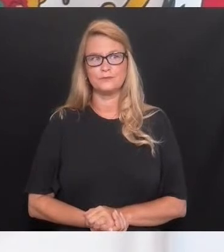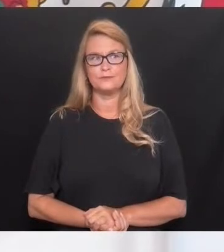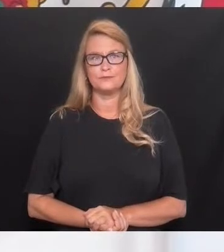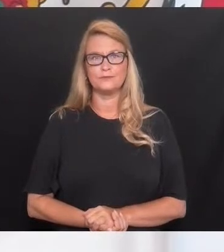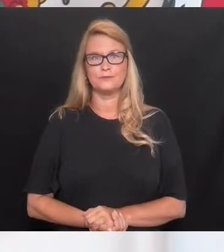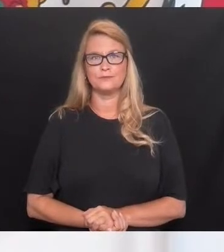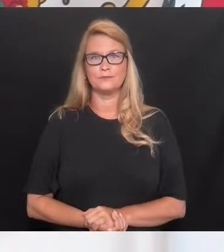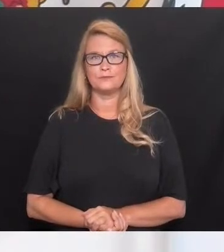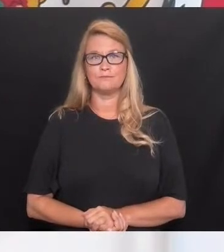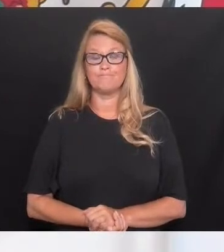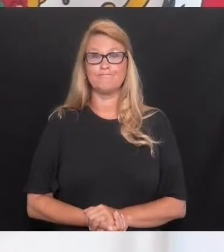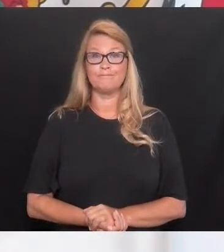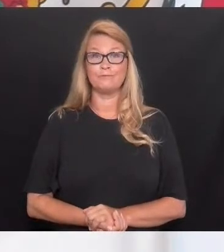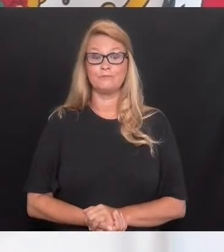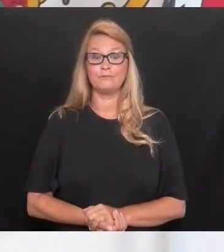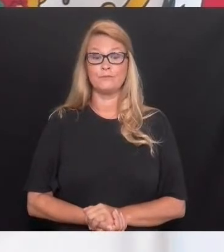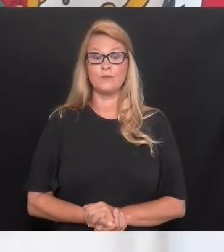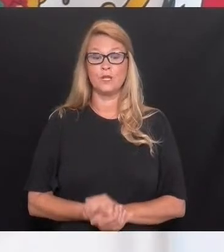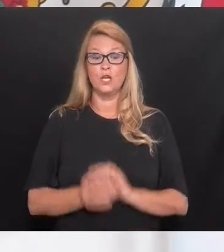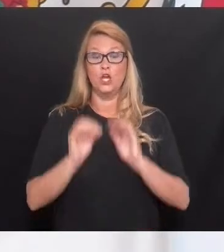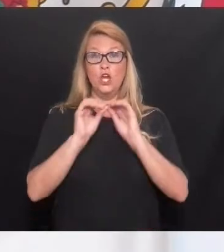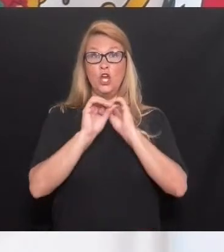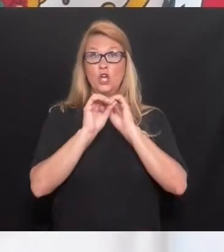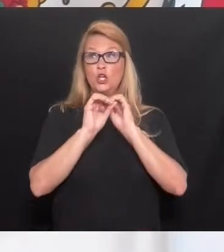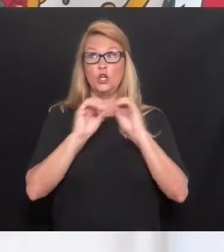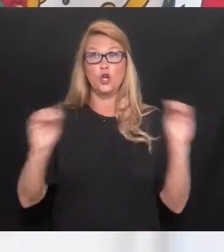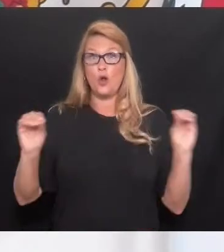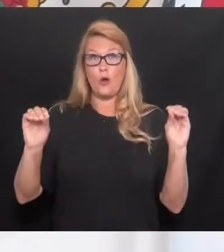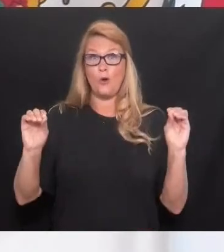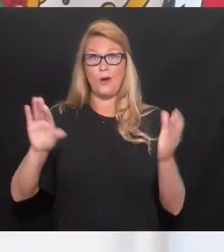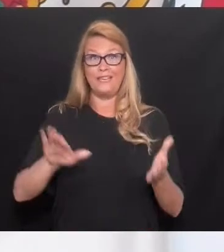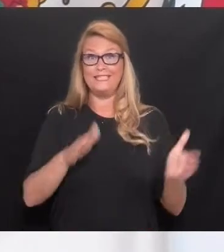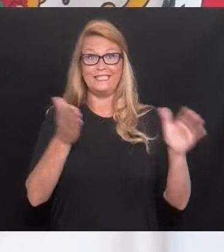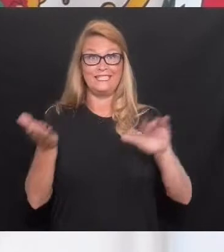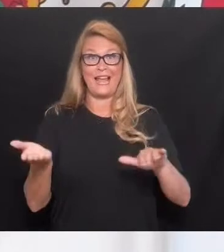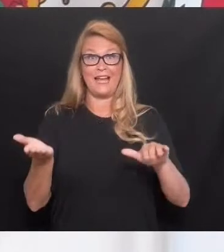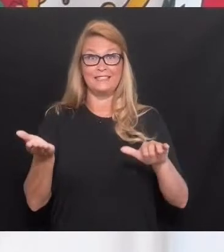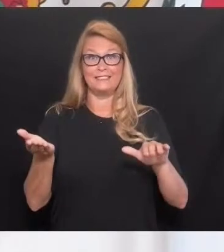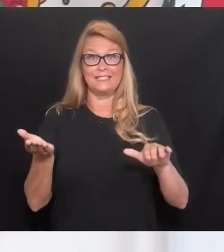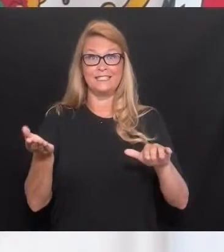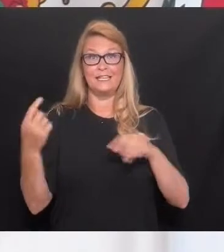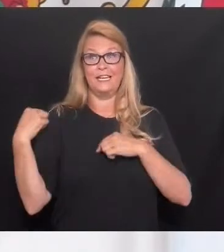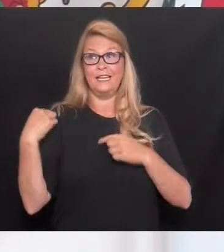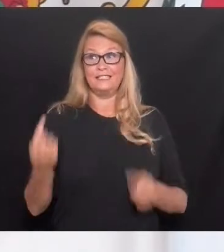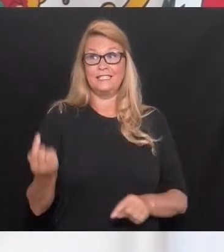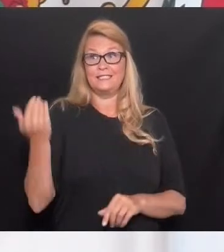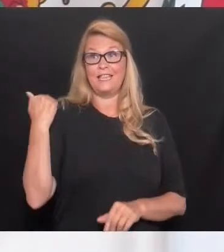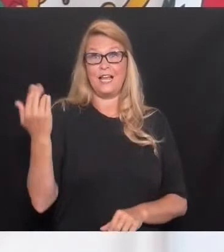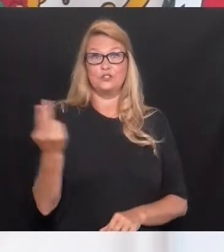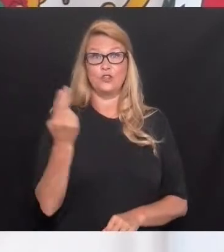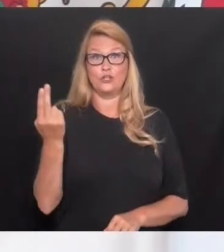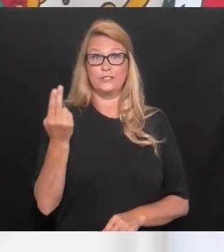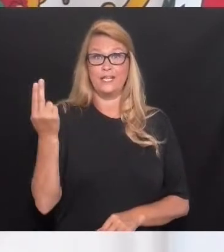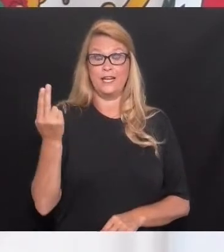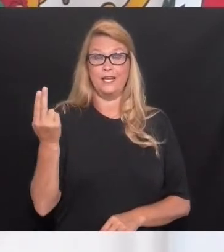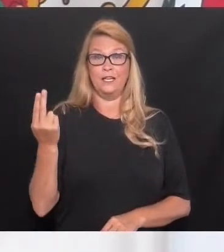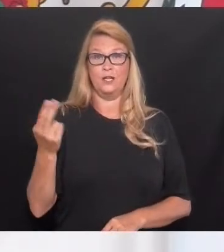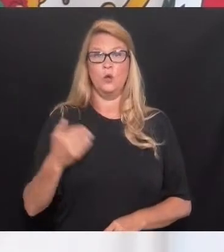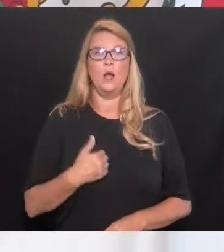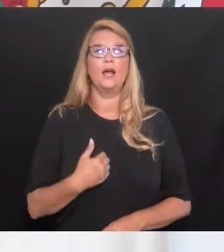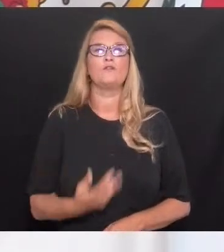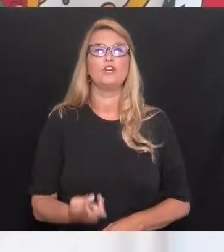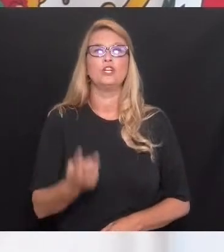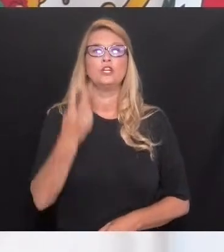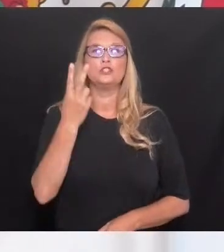we have lost no one since last Thursday that has been reported to us. We have